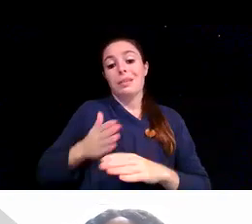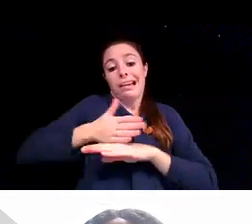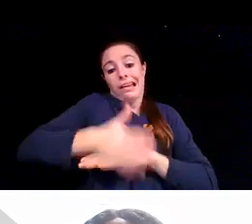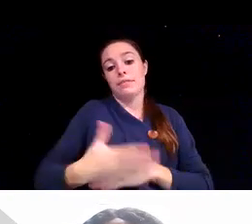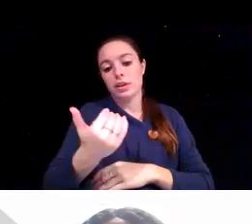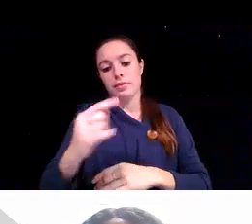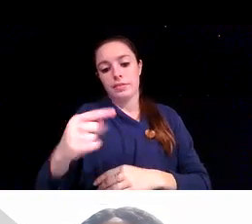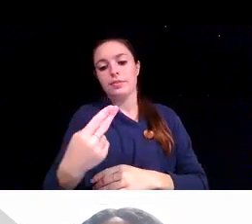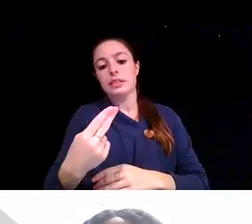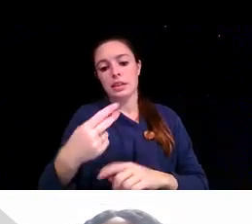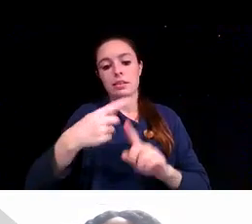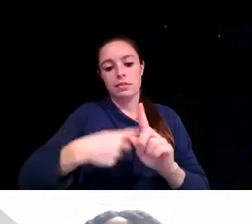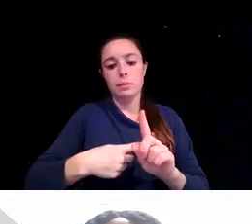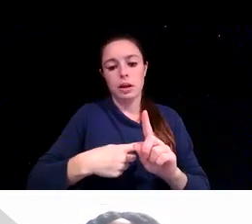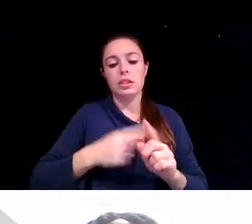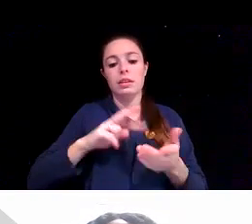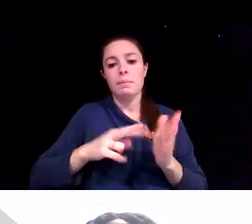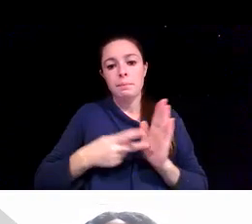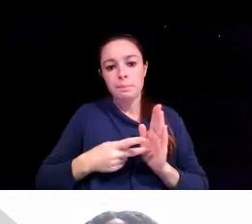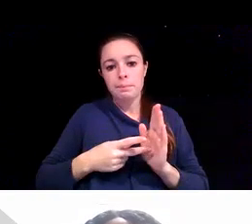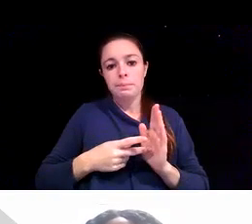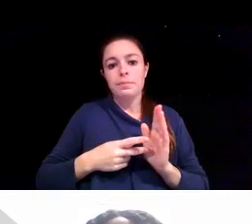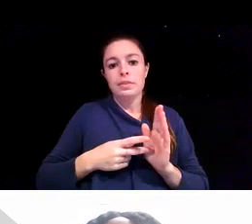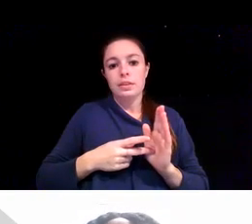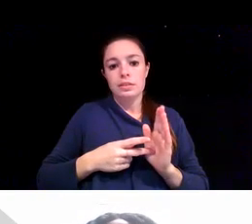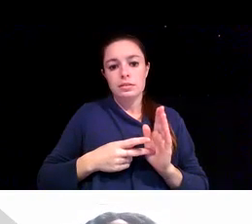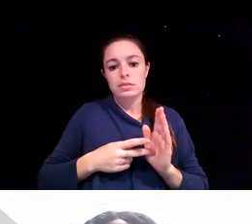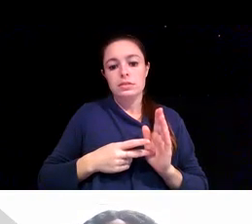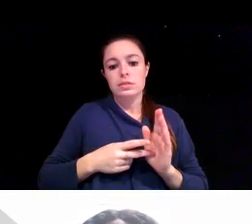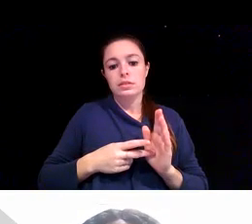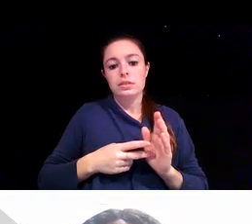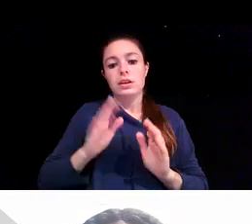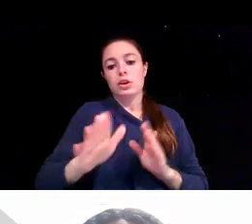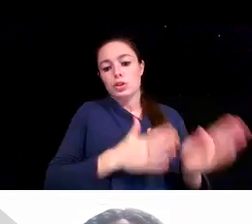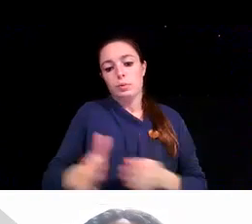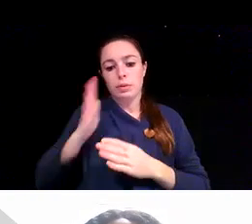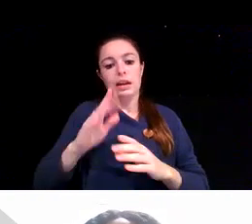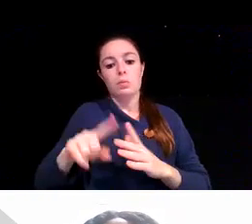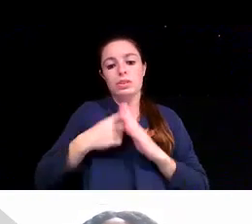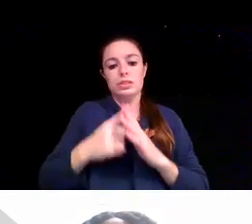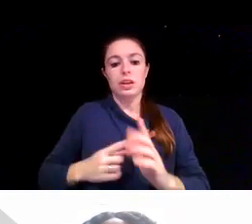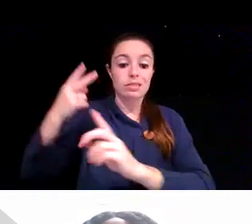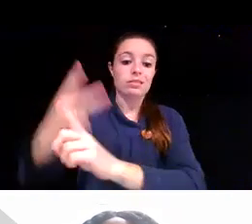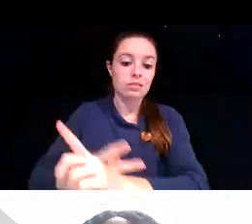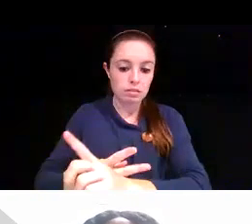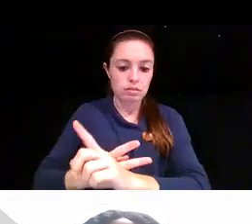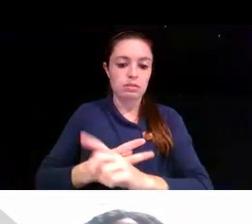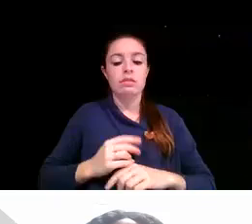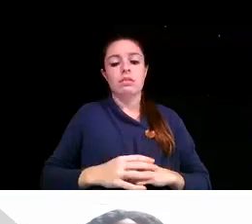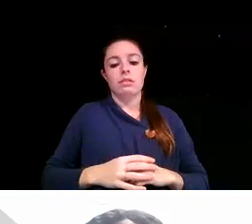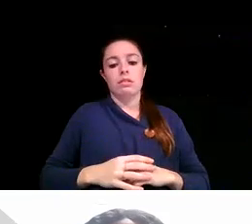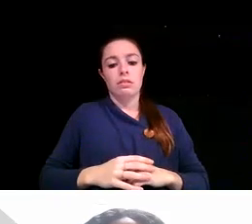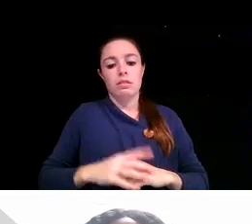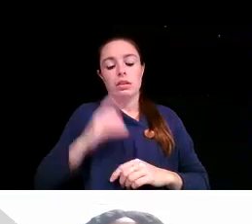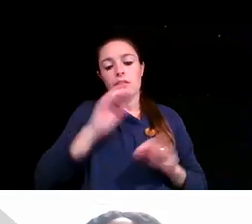15th of a current month, plan selection will be starting the subsequent month. So for Essential Plan 1